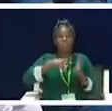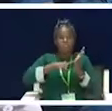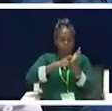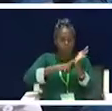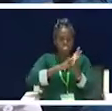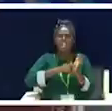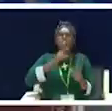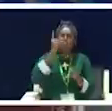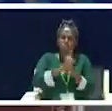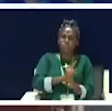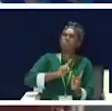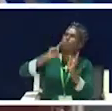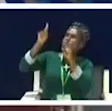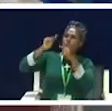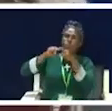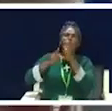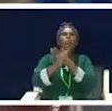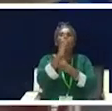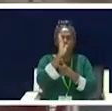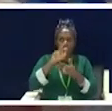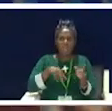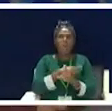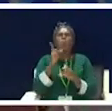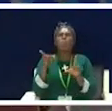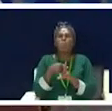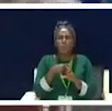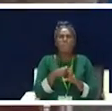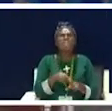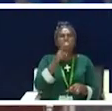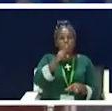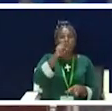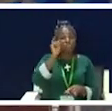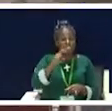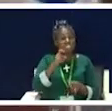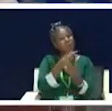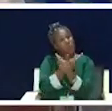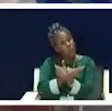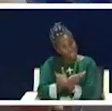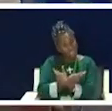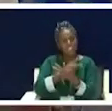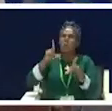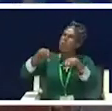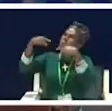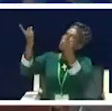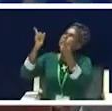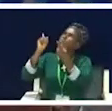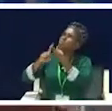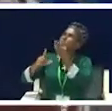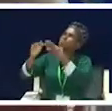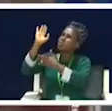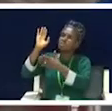to the everlasting arm. When you need rest, turn to the everlasting arm. When you are in